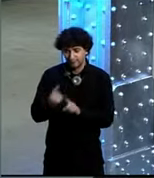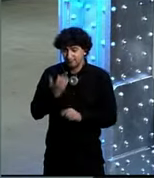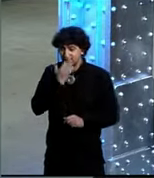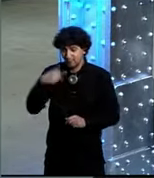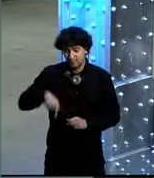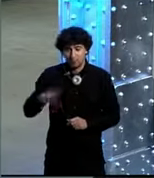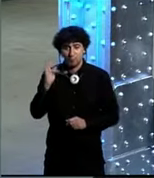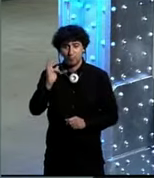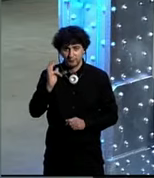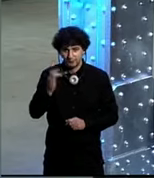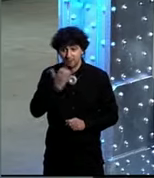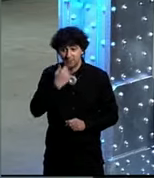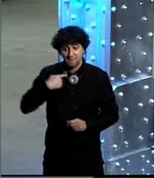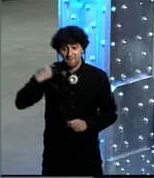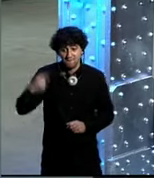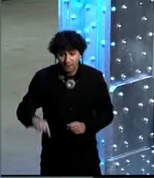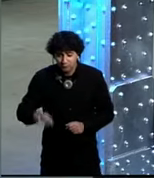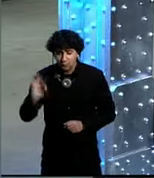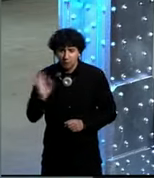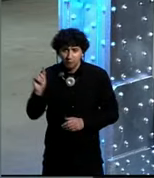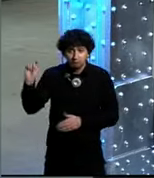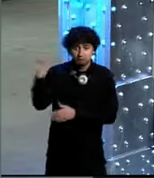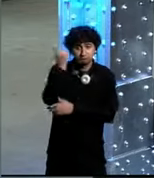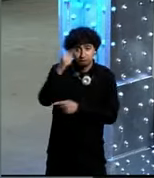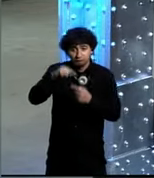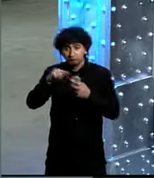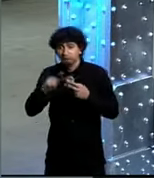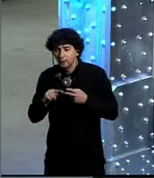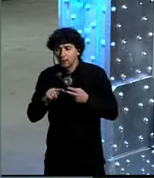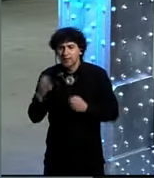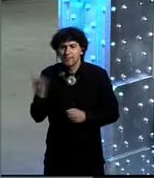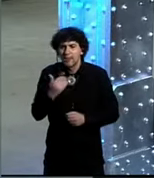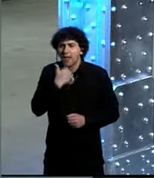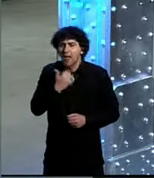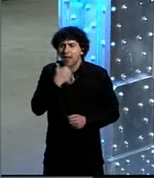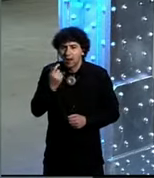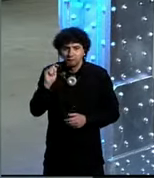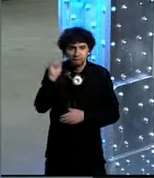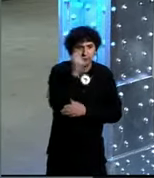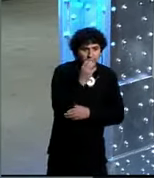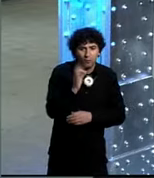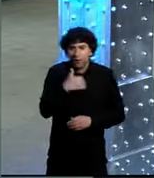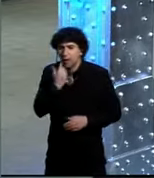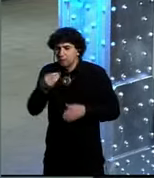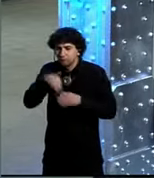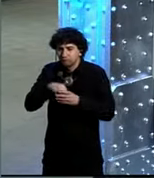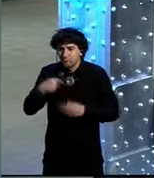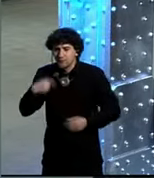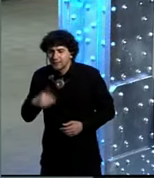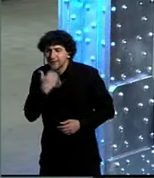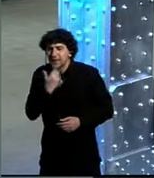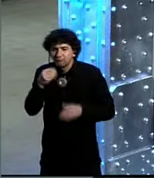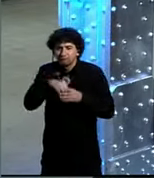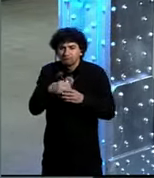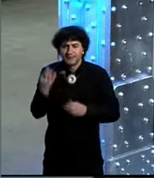fail or to succeed, we need to have something to fail or succeed with. Which leads me to